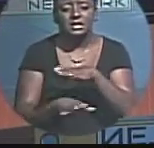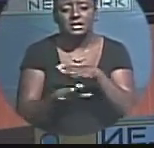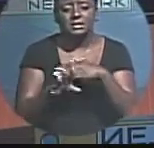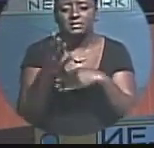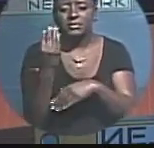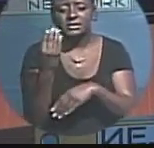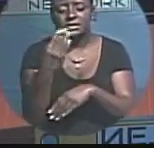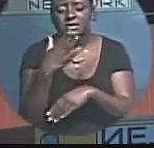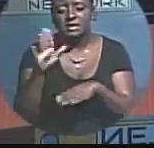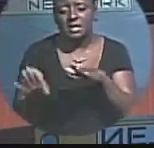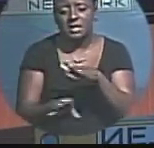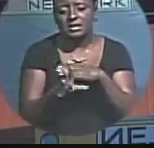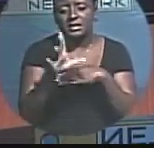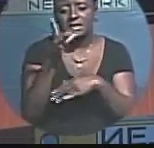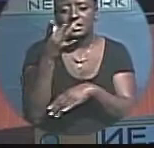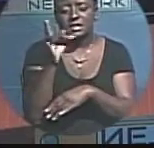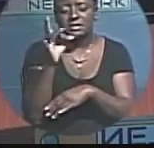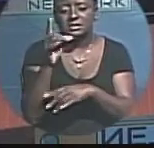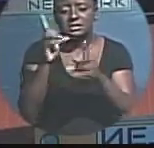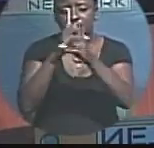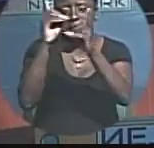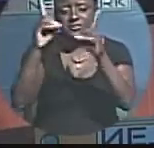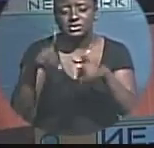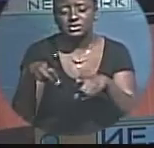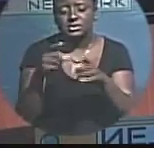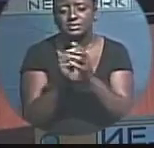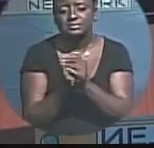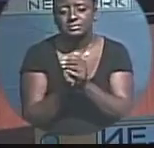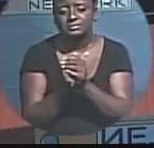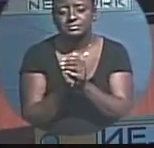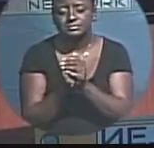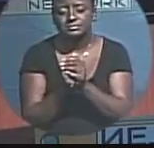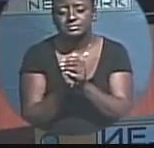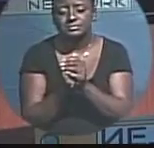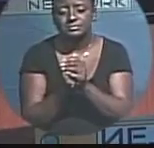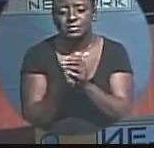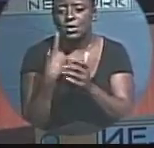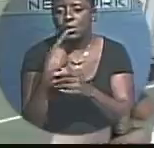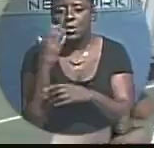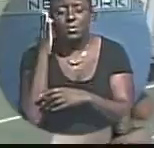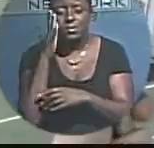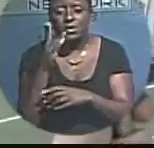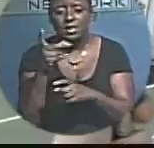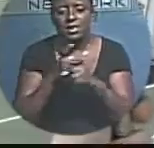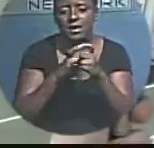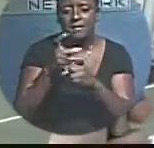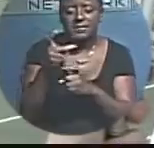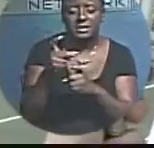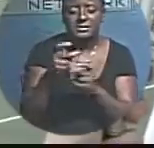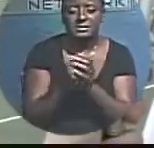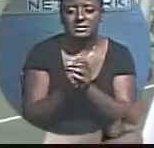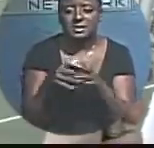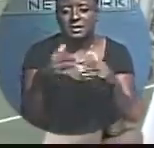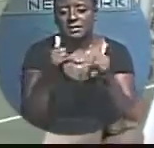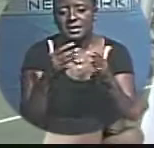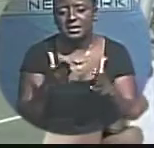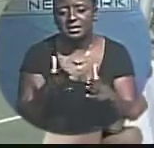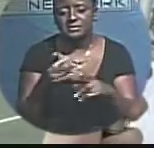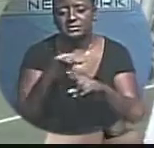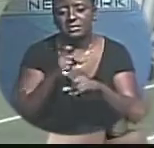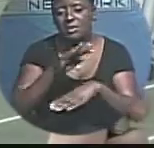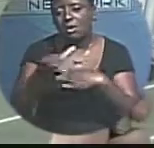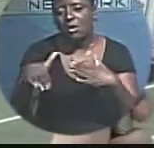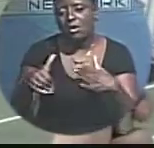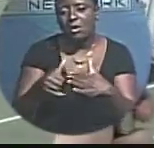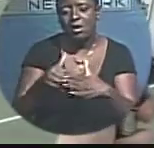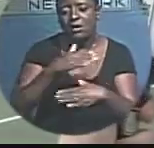President Duron Donaldson tells us exactly who will be competing. Basically, players from all over the world